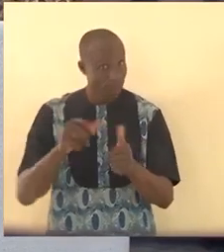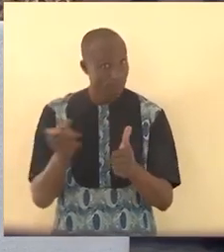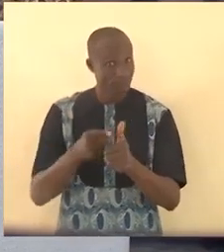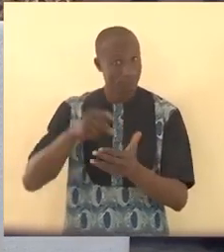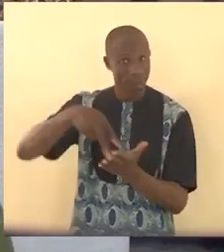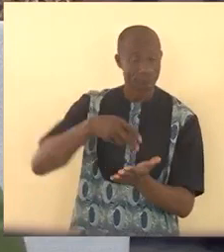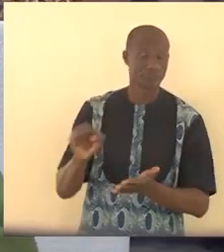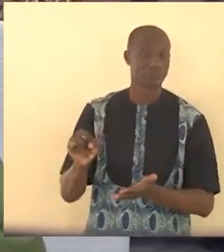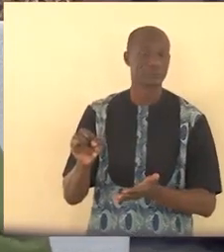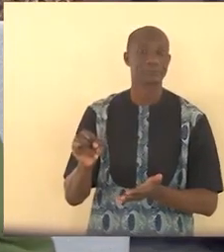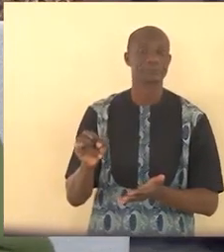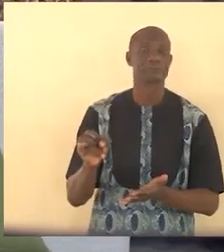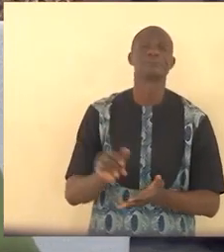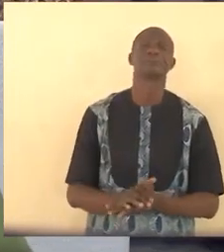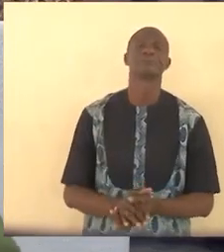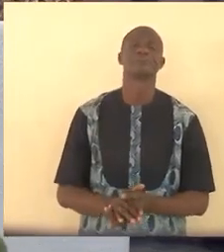first reading?